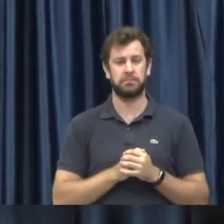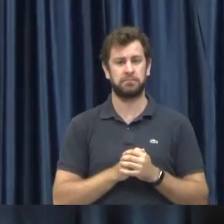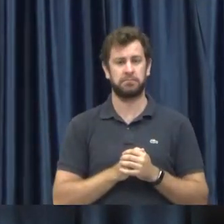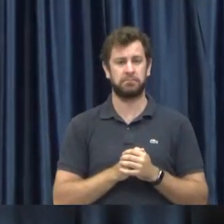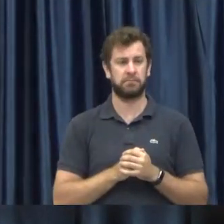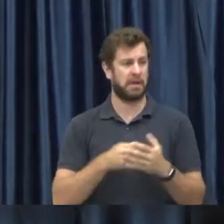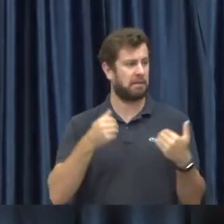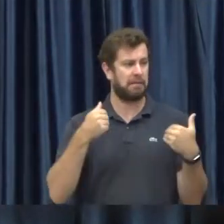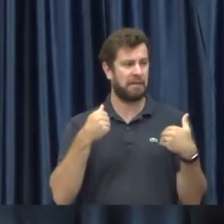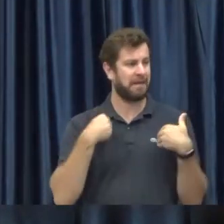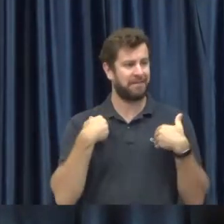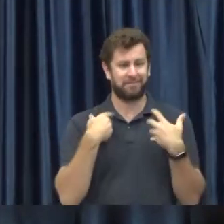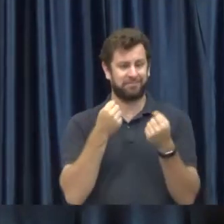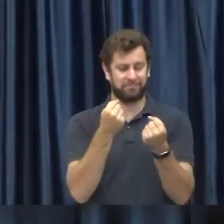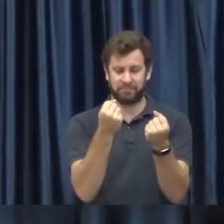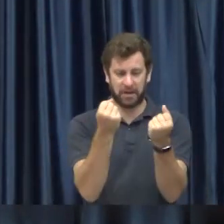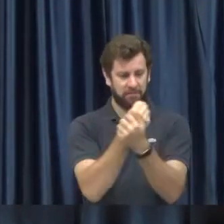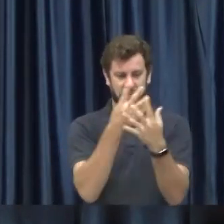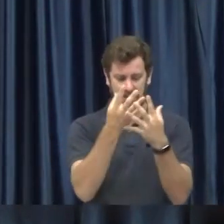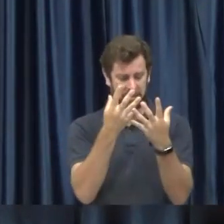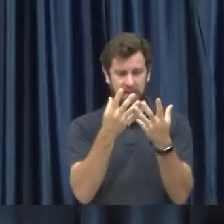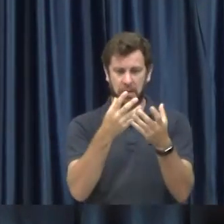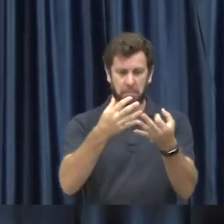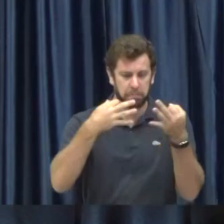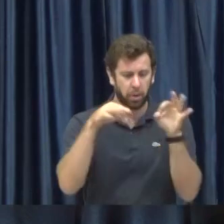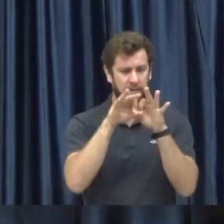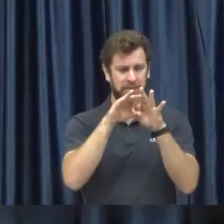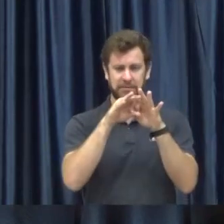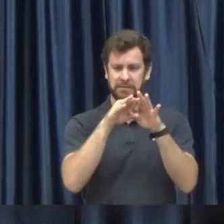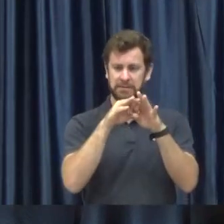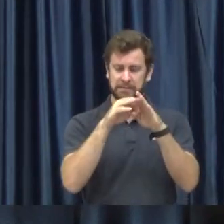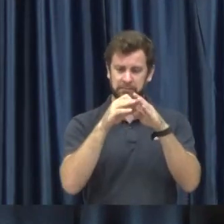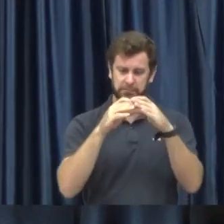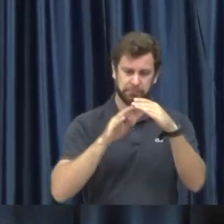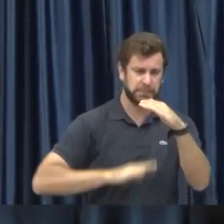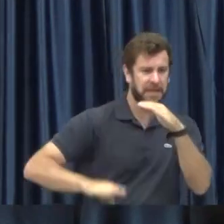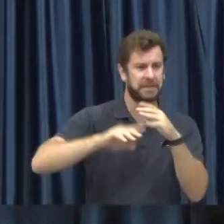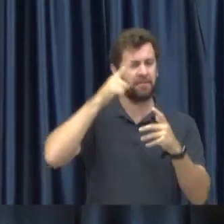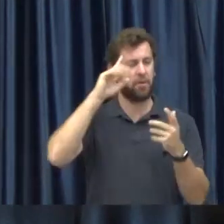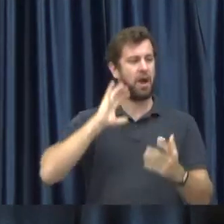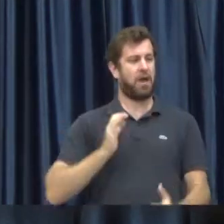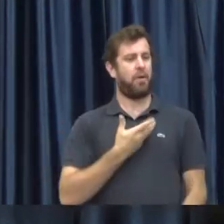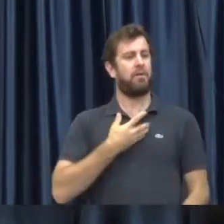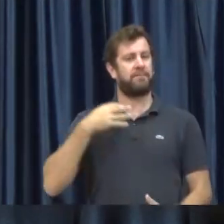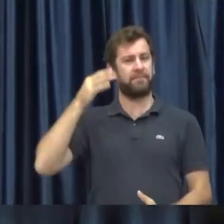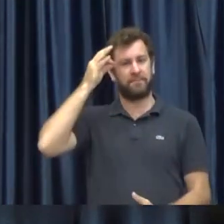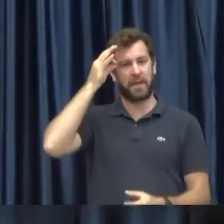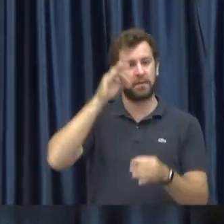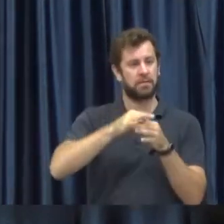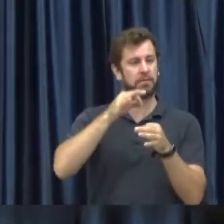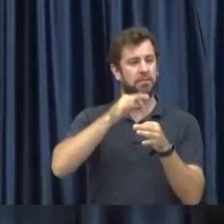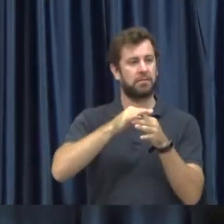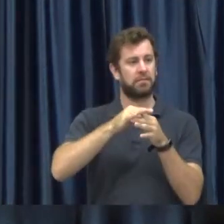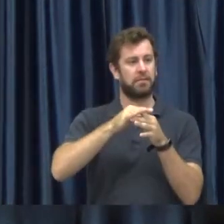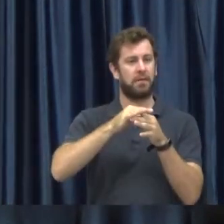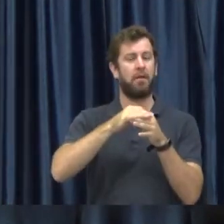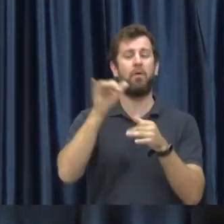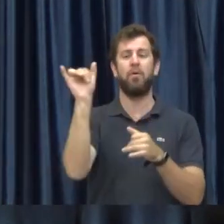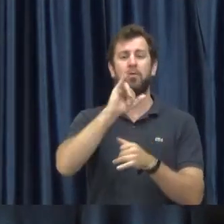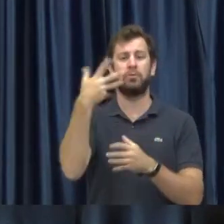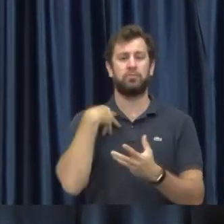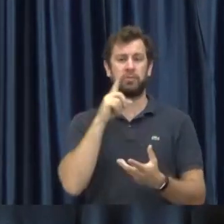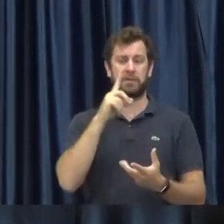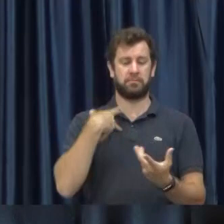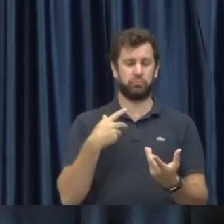It is the essence of our faith, and it is an expression of what is to come when